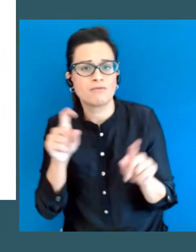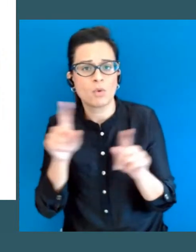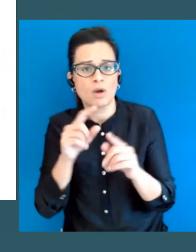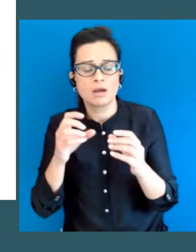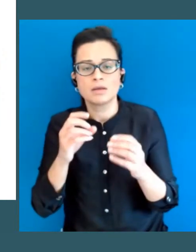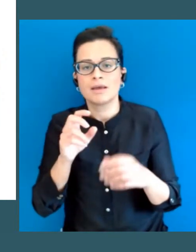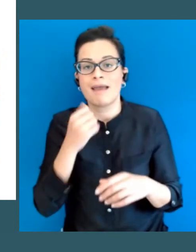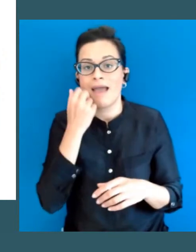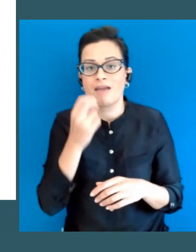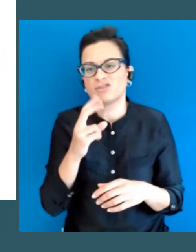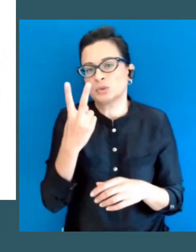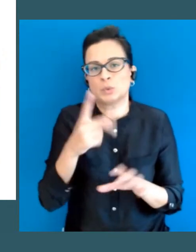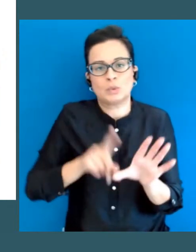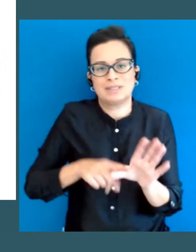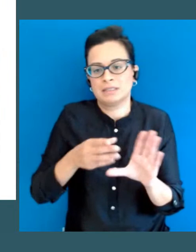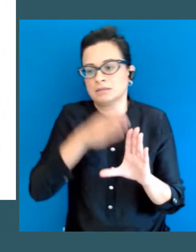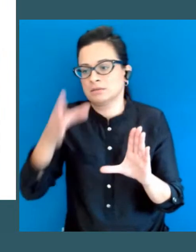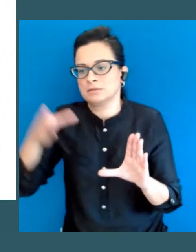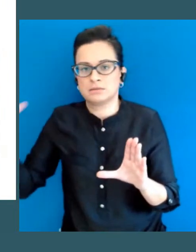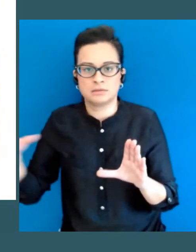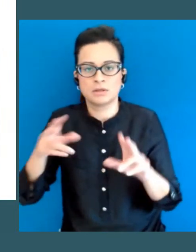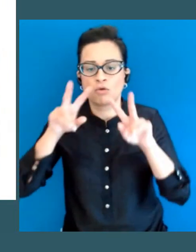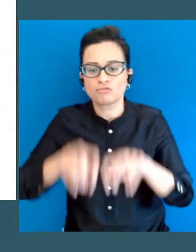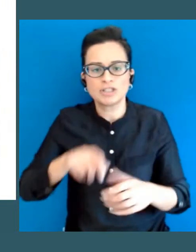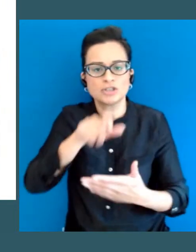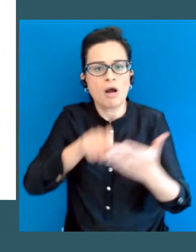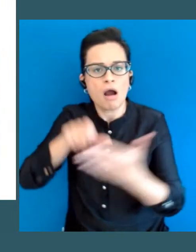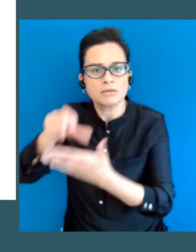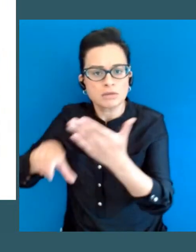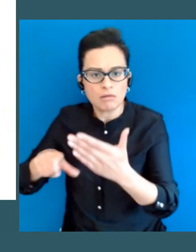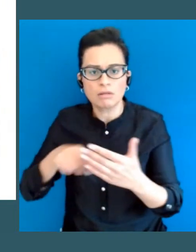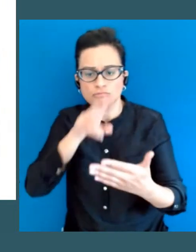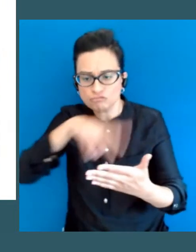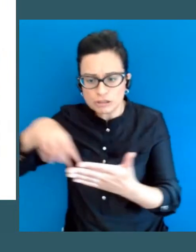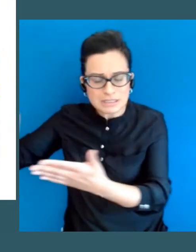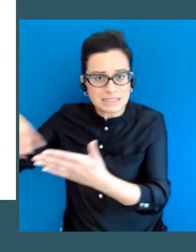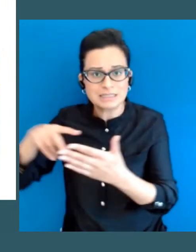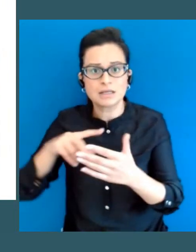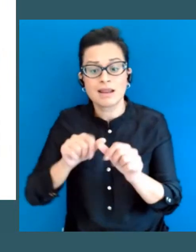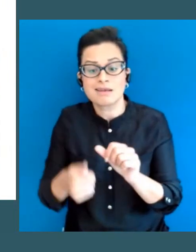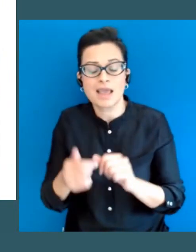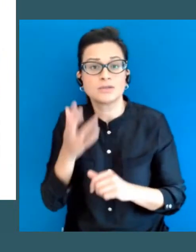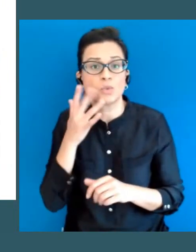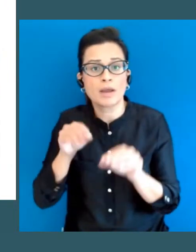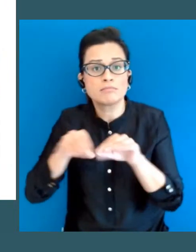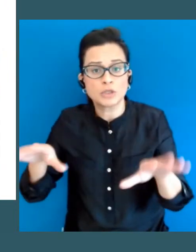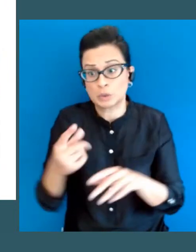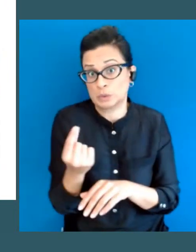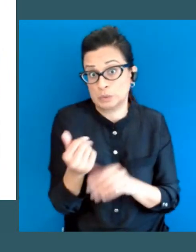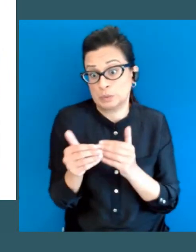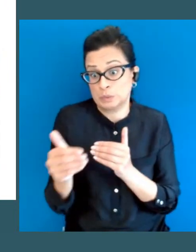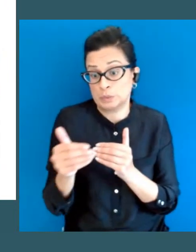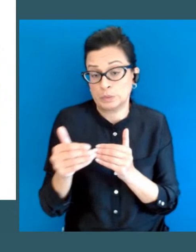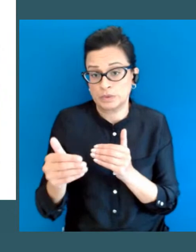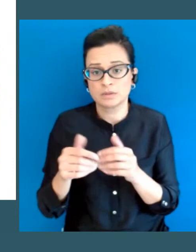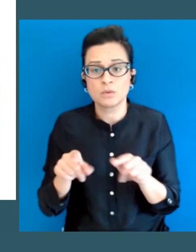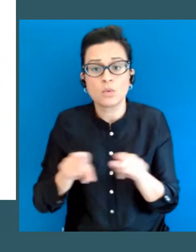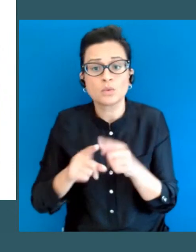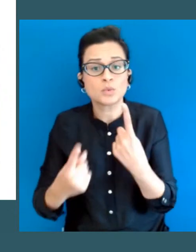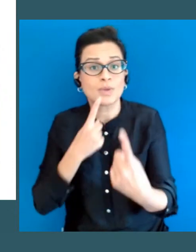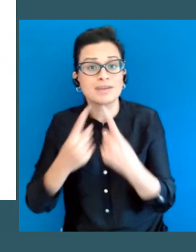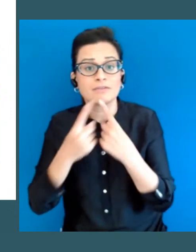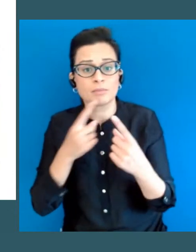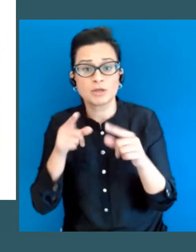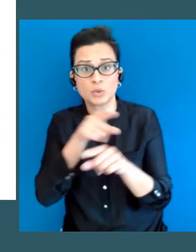with research articles to have a read of. The next one's due out very soon. And we've got information how you can seek